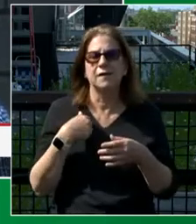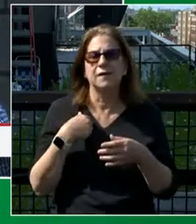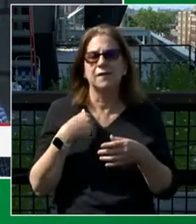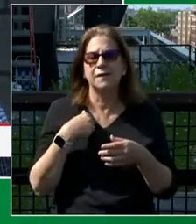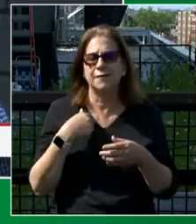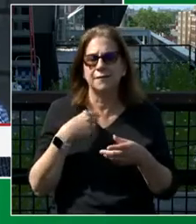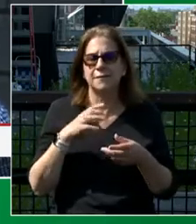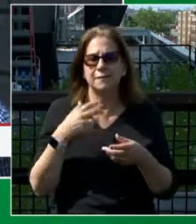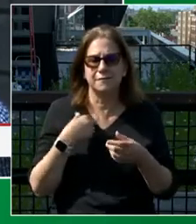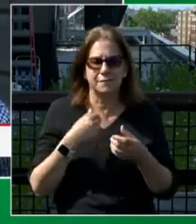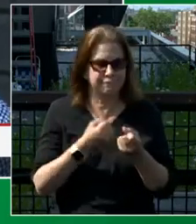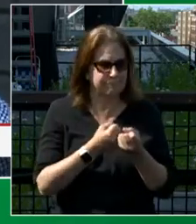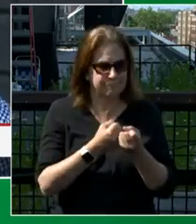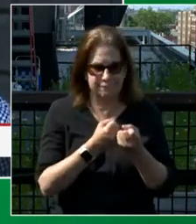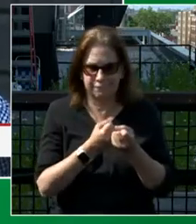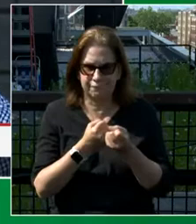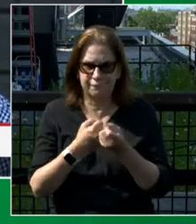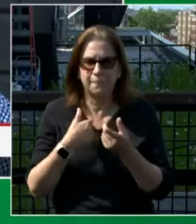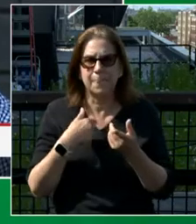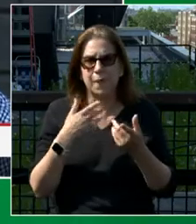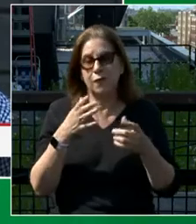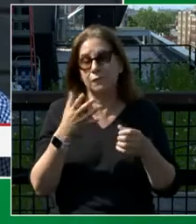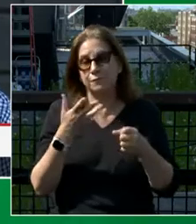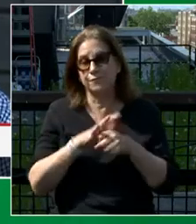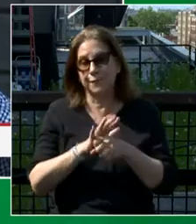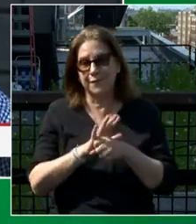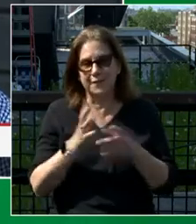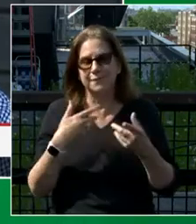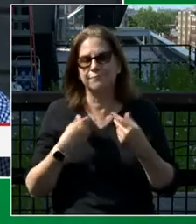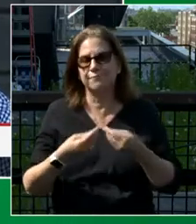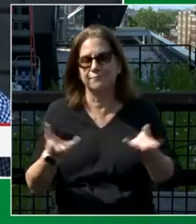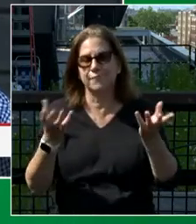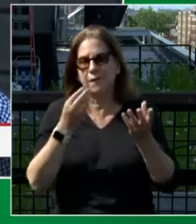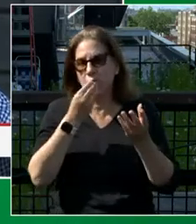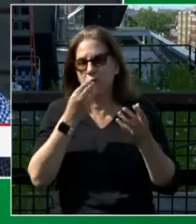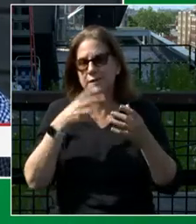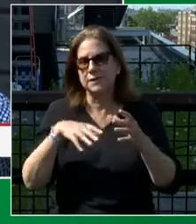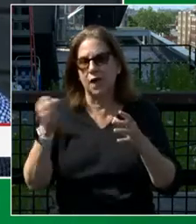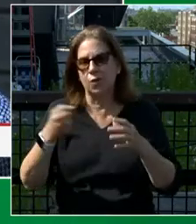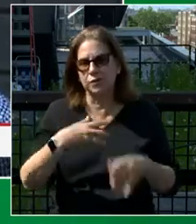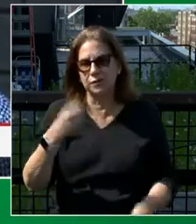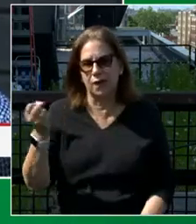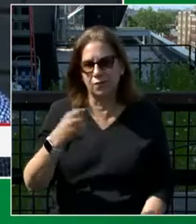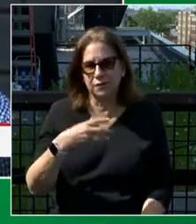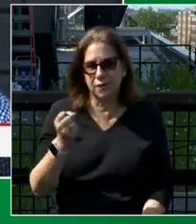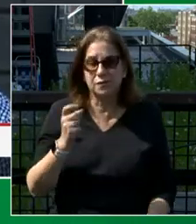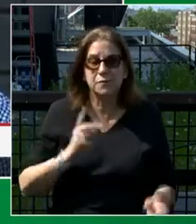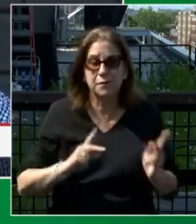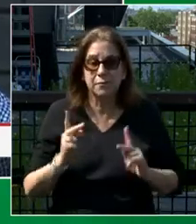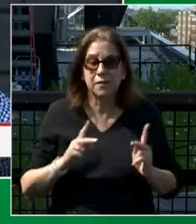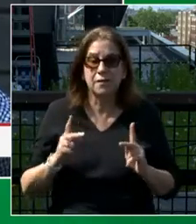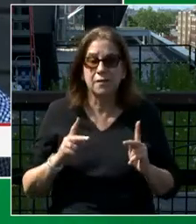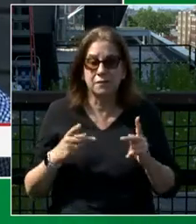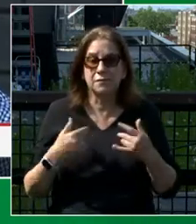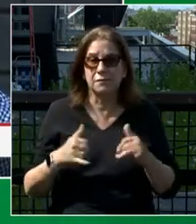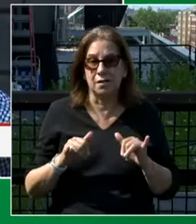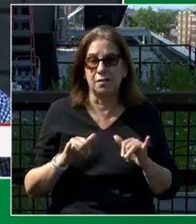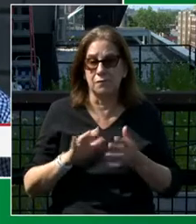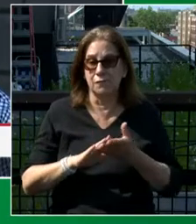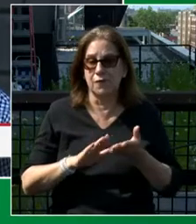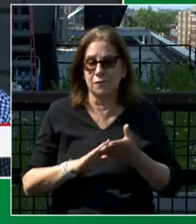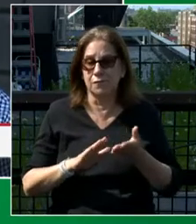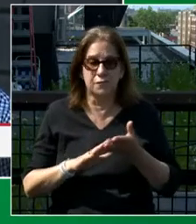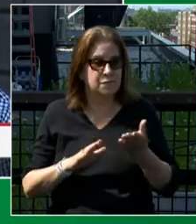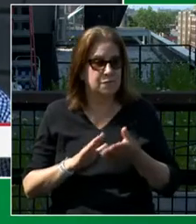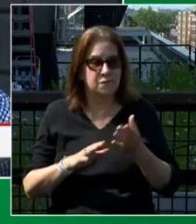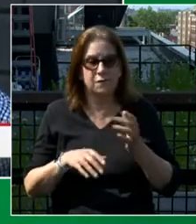well to kind of provide the outlets, continue to kind of keep the lights on for everyone. And then we've been kind of adjusting our